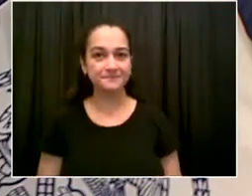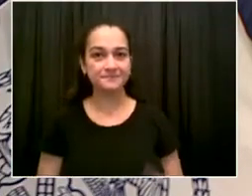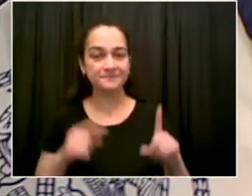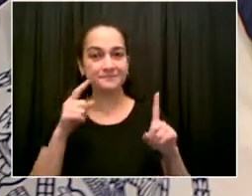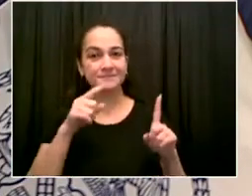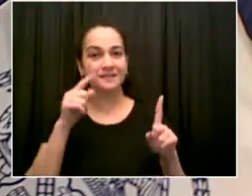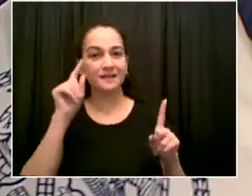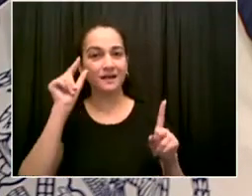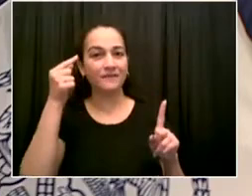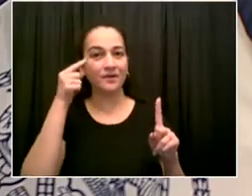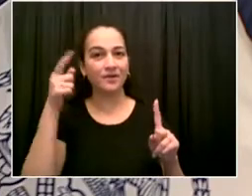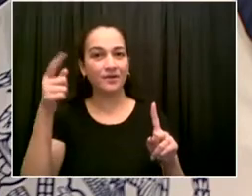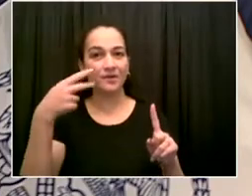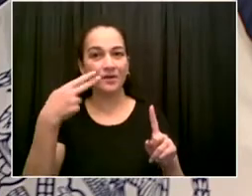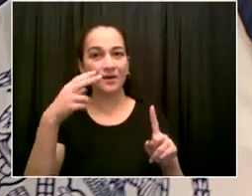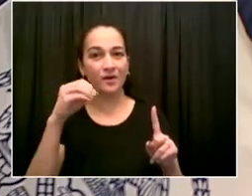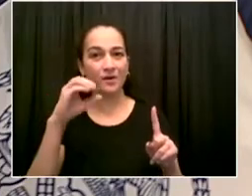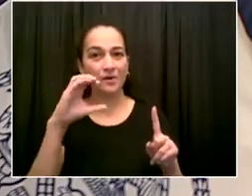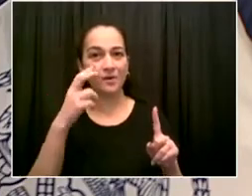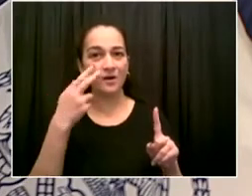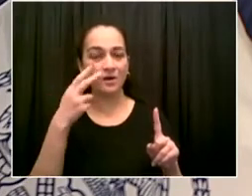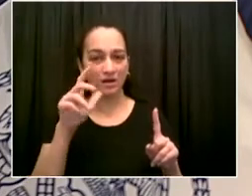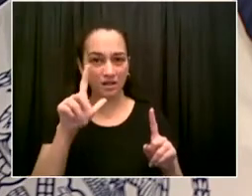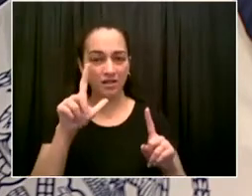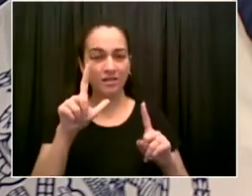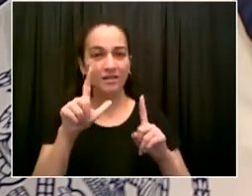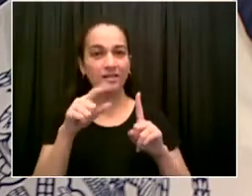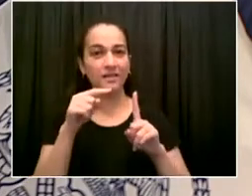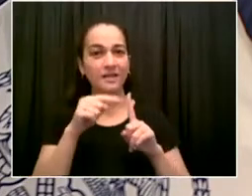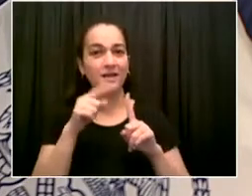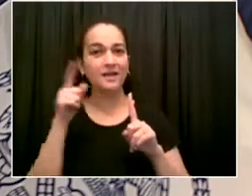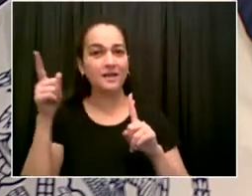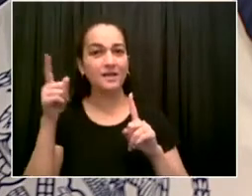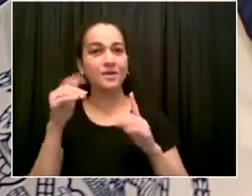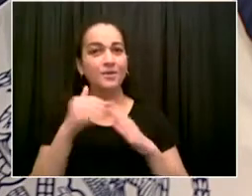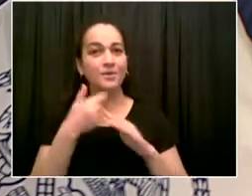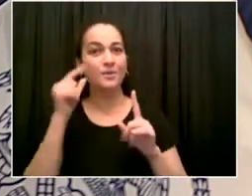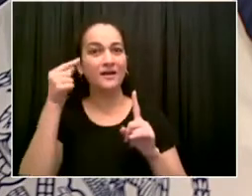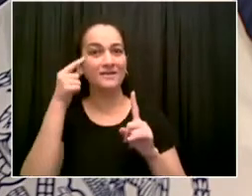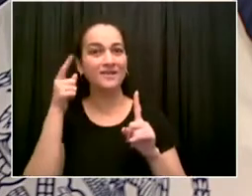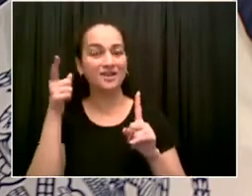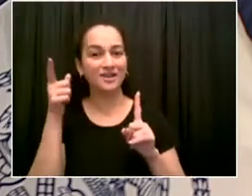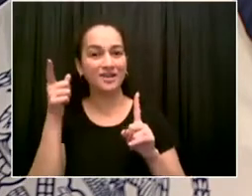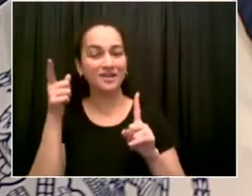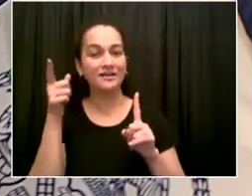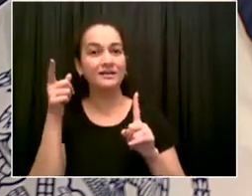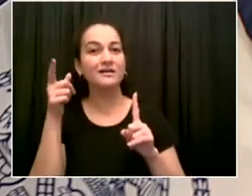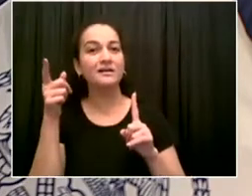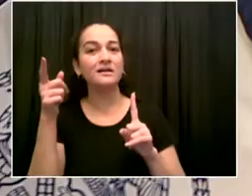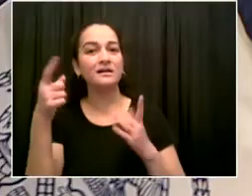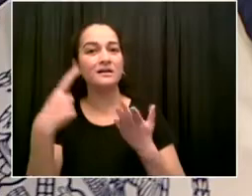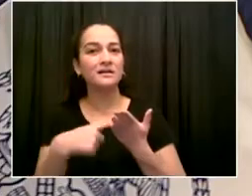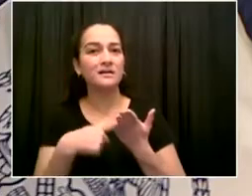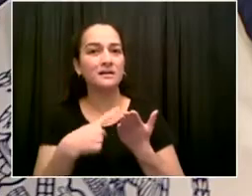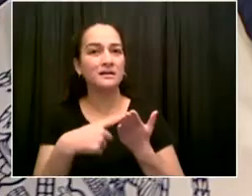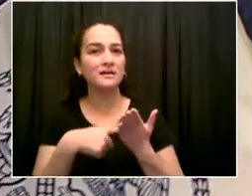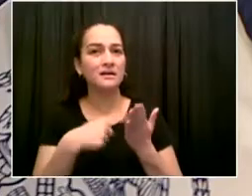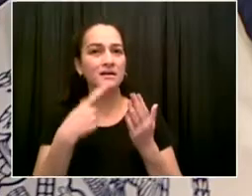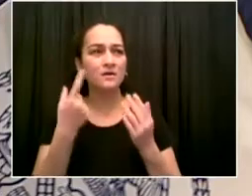specifics about issues like crime, about the Key to NYC pass, congestion pricing, some specifics, if you